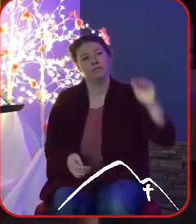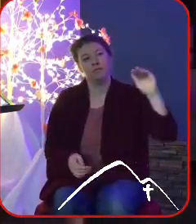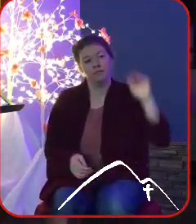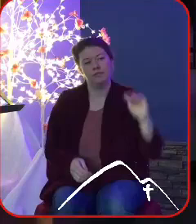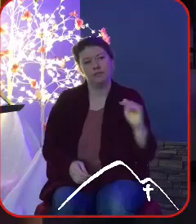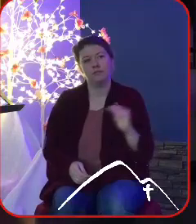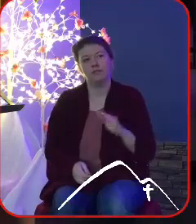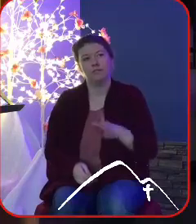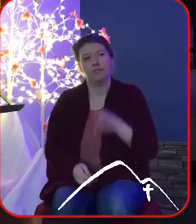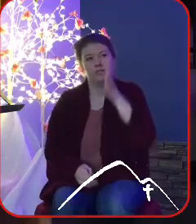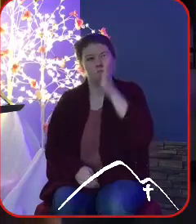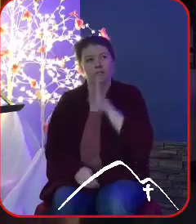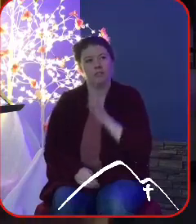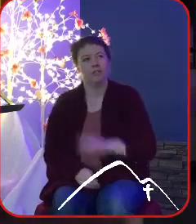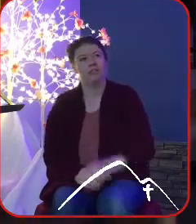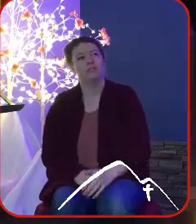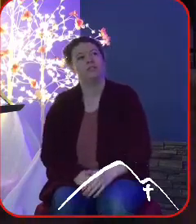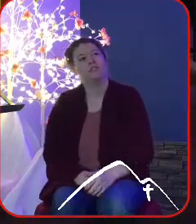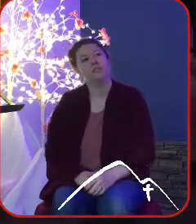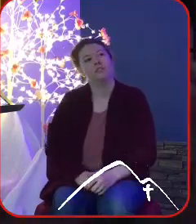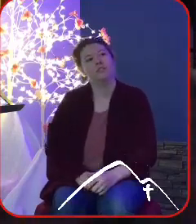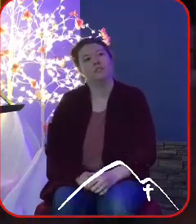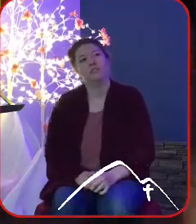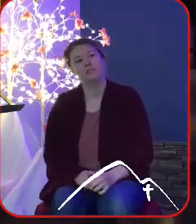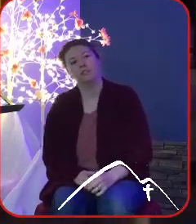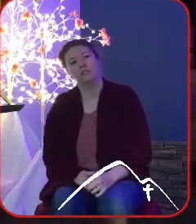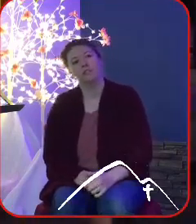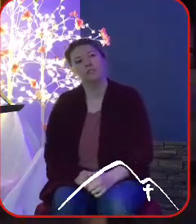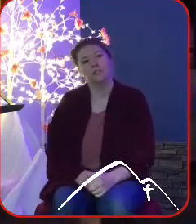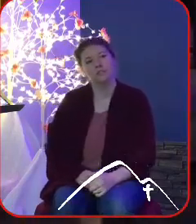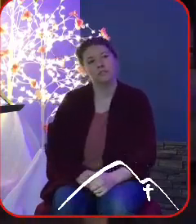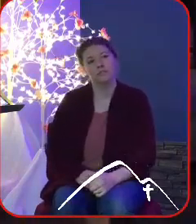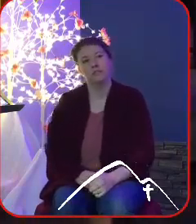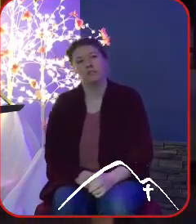I am a child of God.